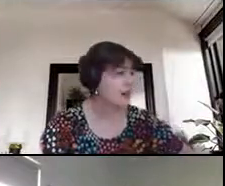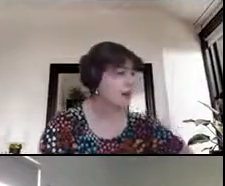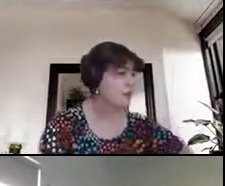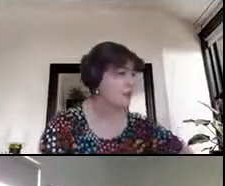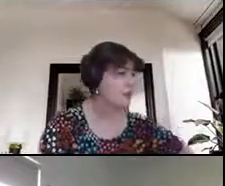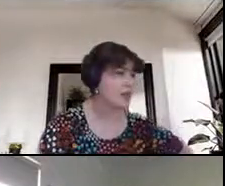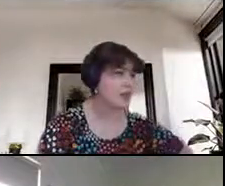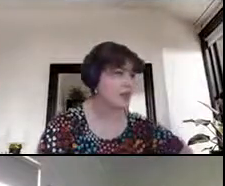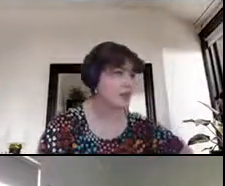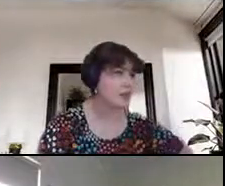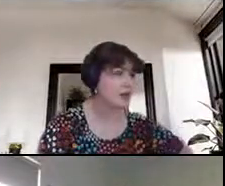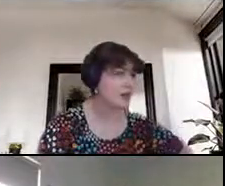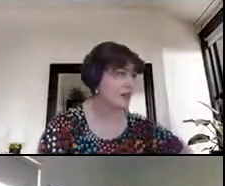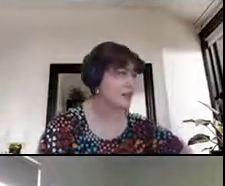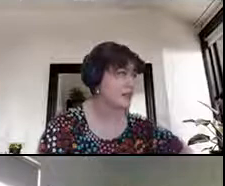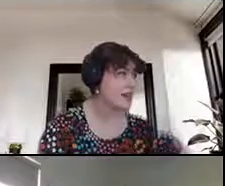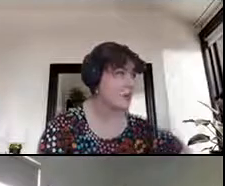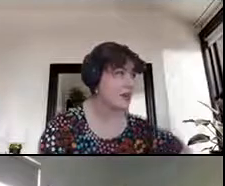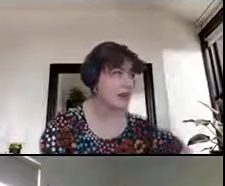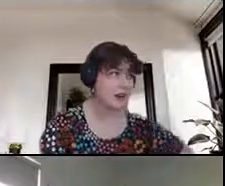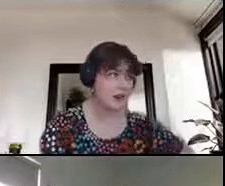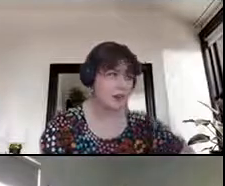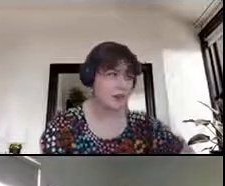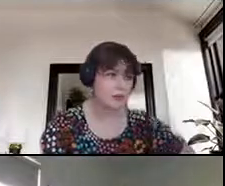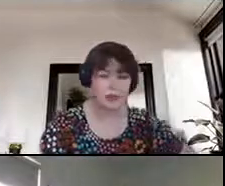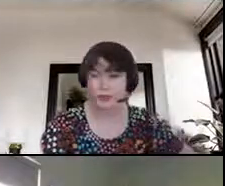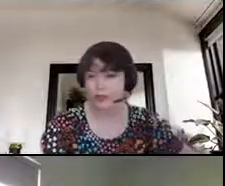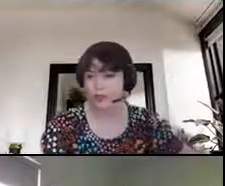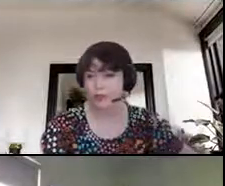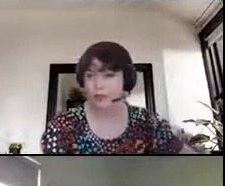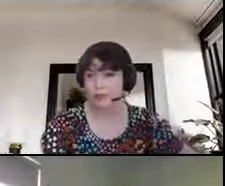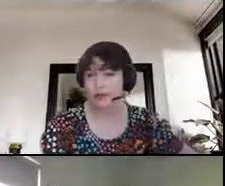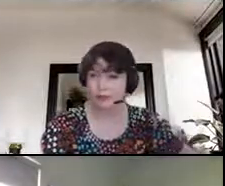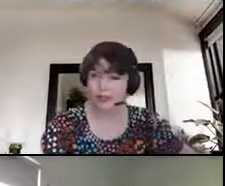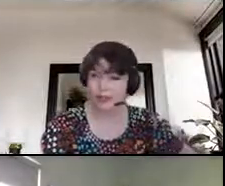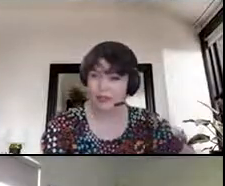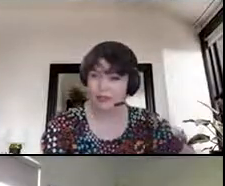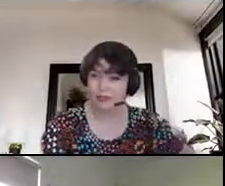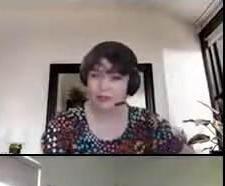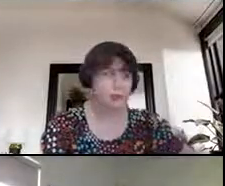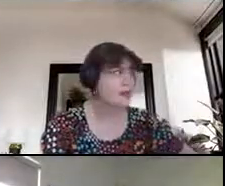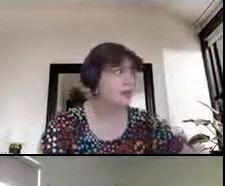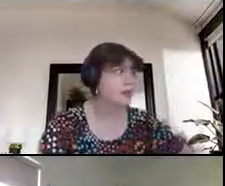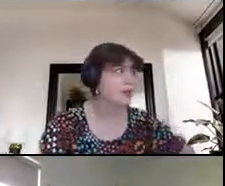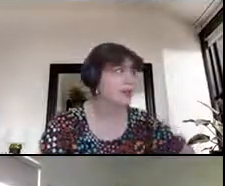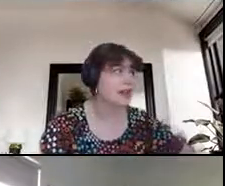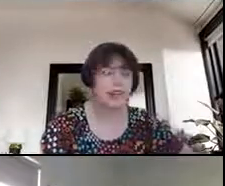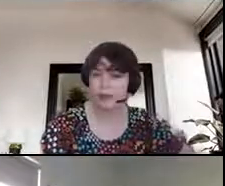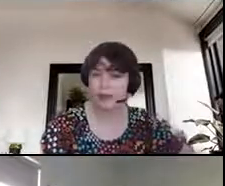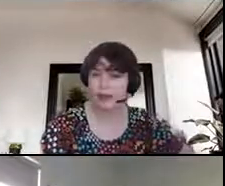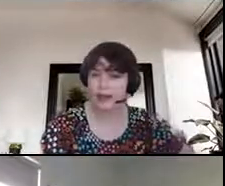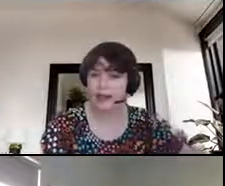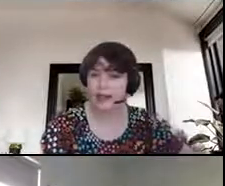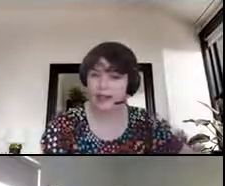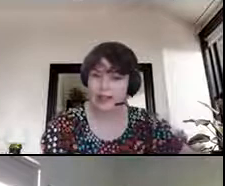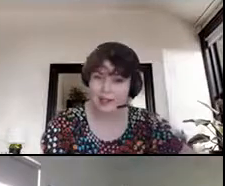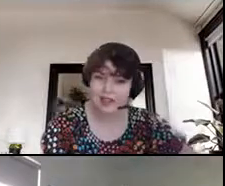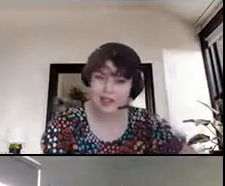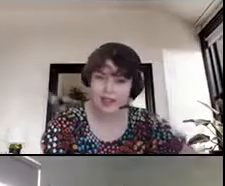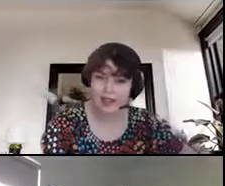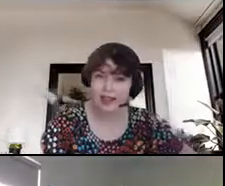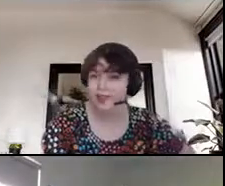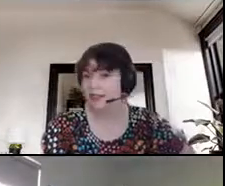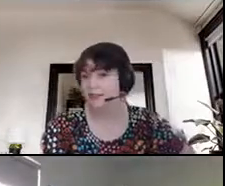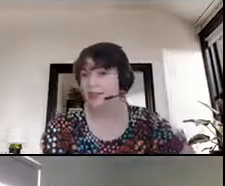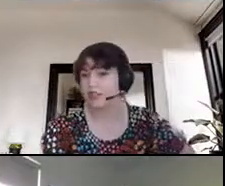ground. With that in mind, we partnered with all of the other market bodies, the federal ones, including AEMO and